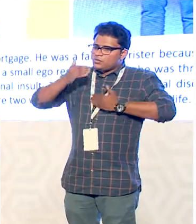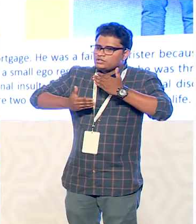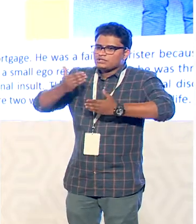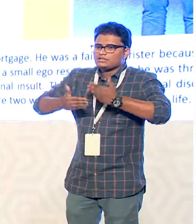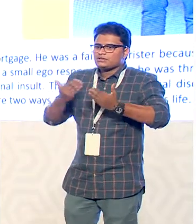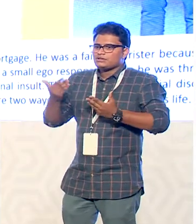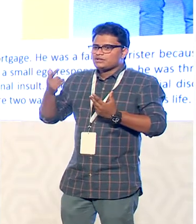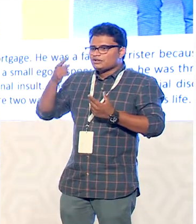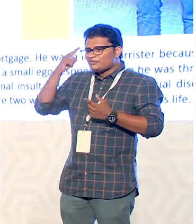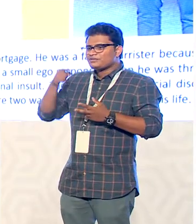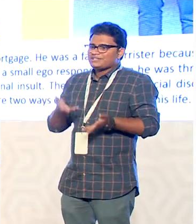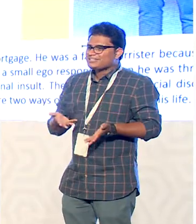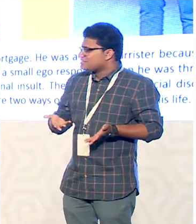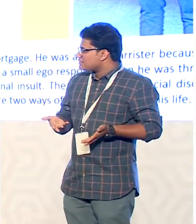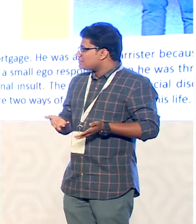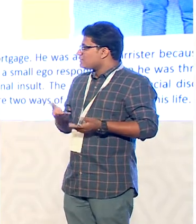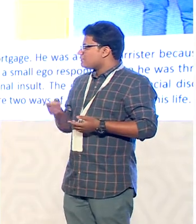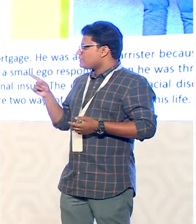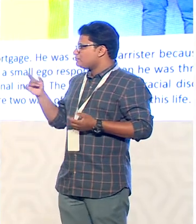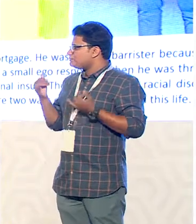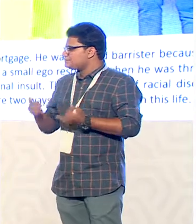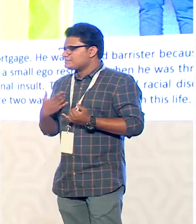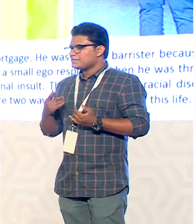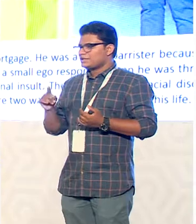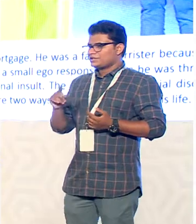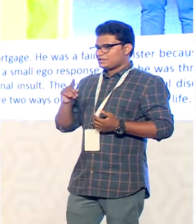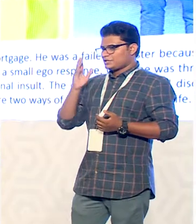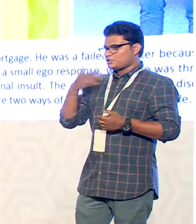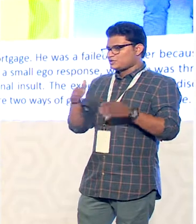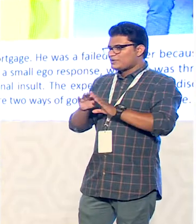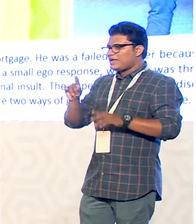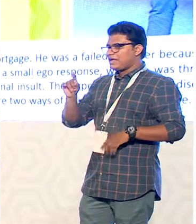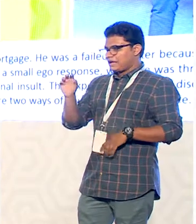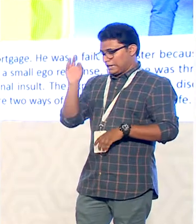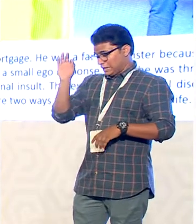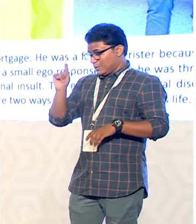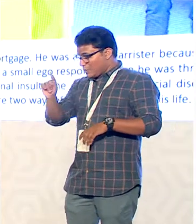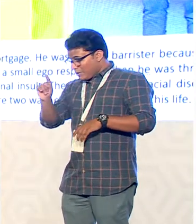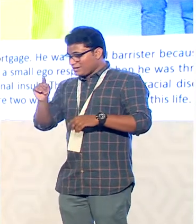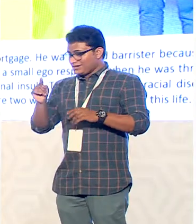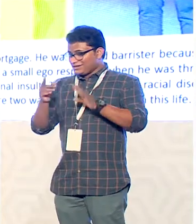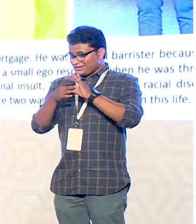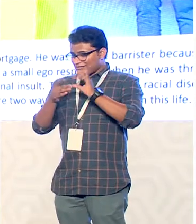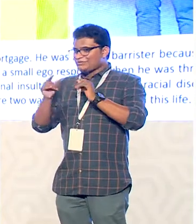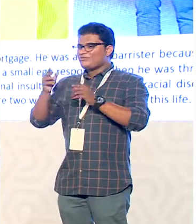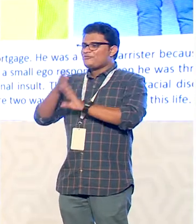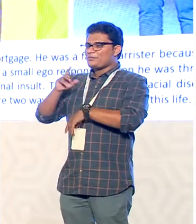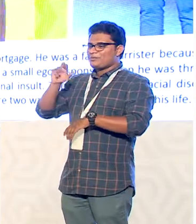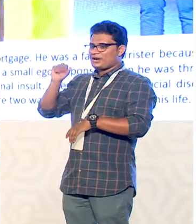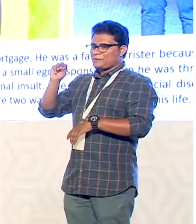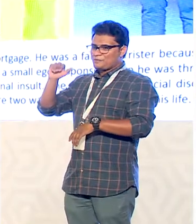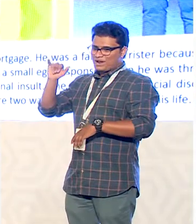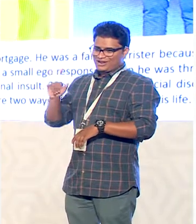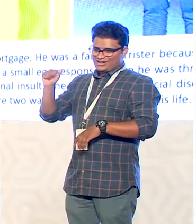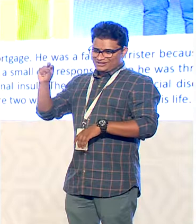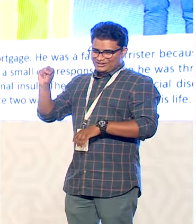conclusions. And I'll close by highlighting, again, back to one story from the Ramayana, how